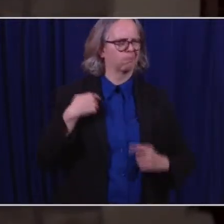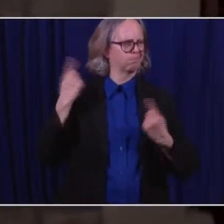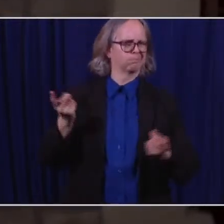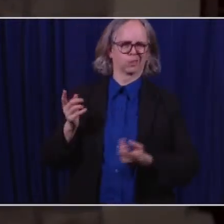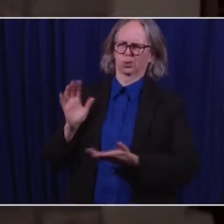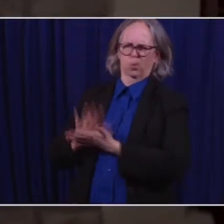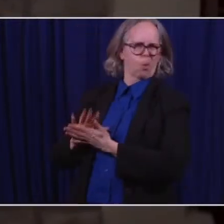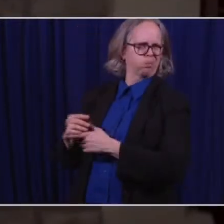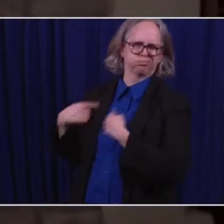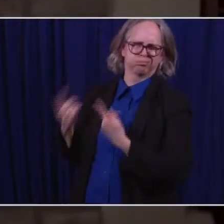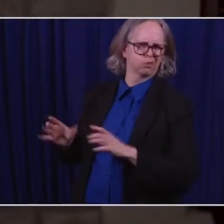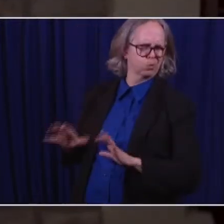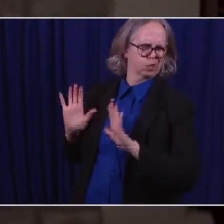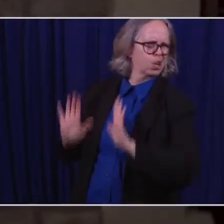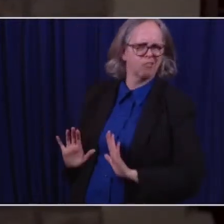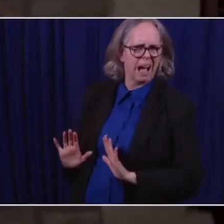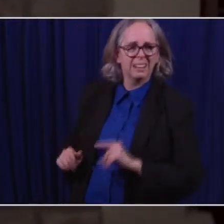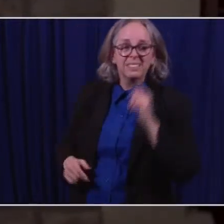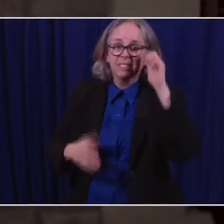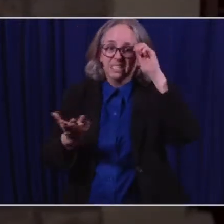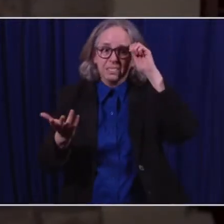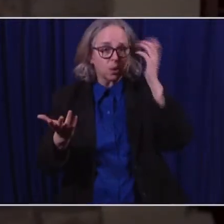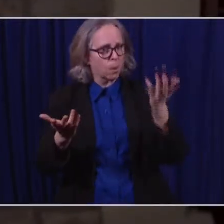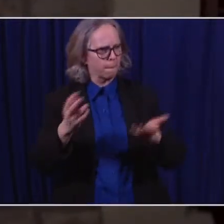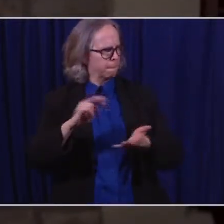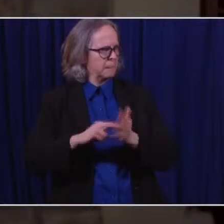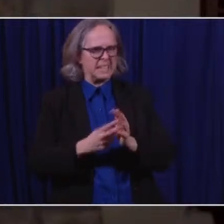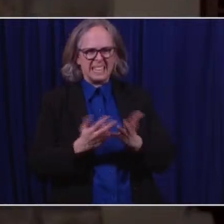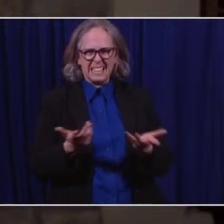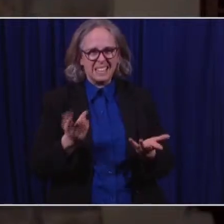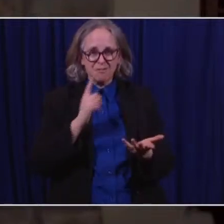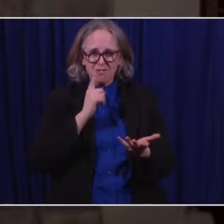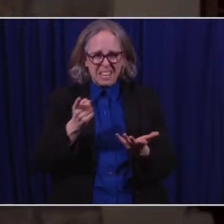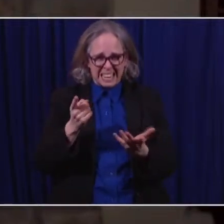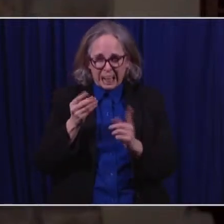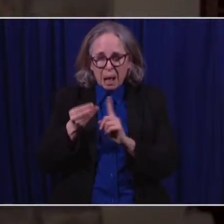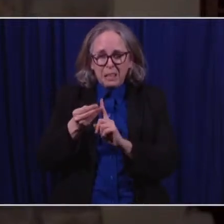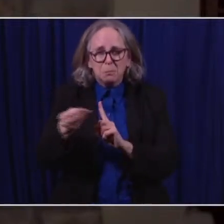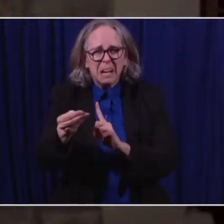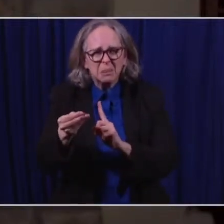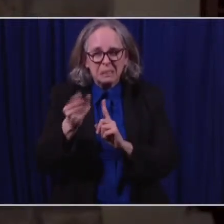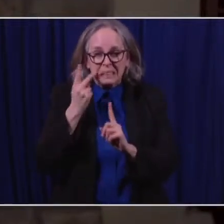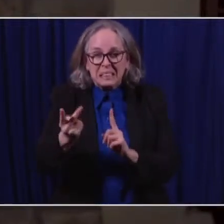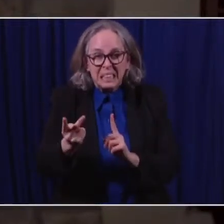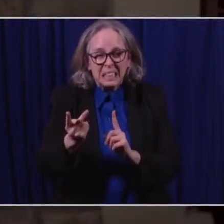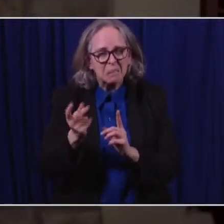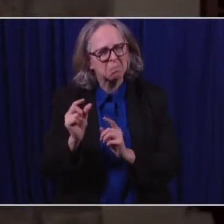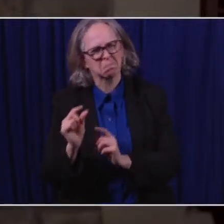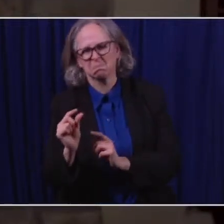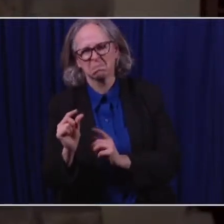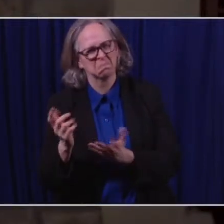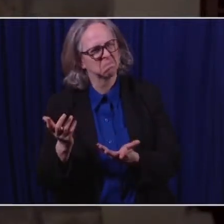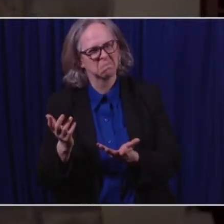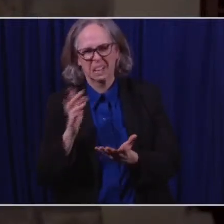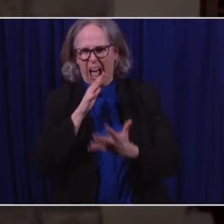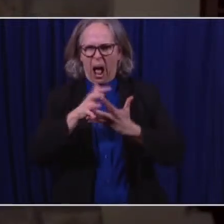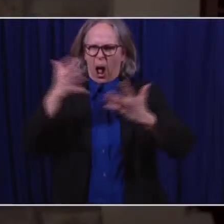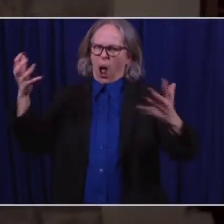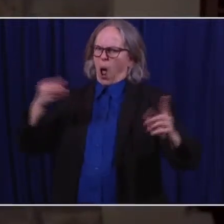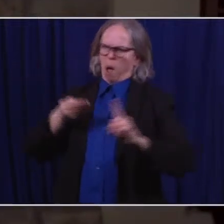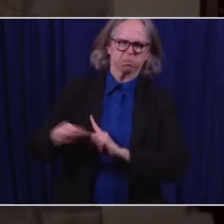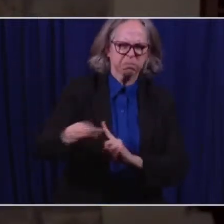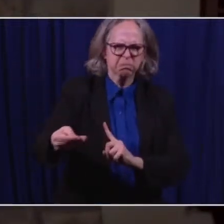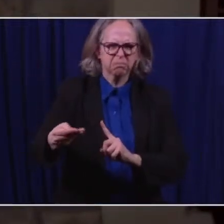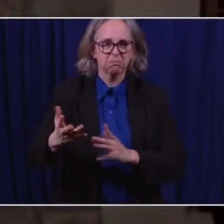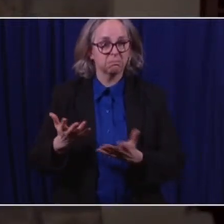that shows there's virtually no spread in that classroom because of that, even when they are within 6 feet, less